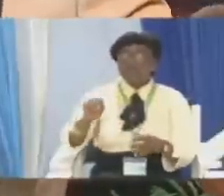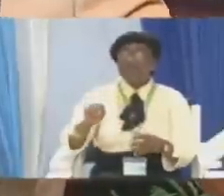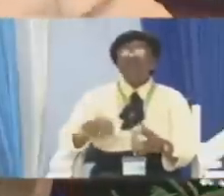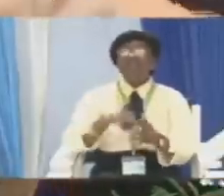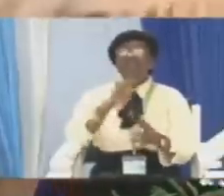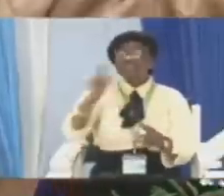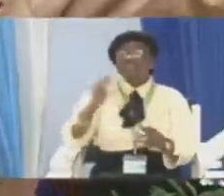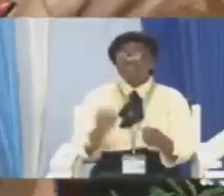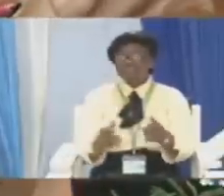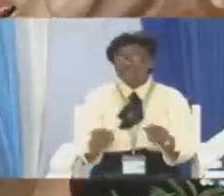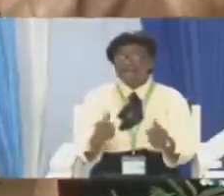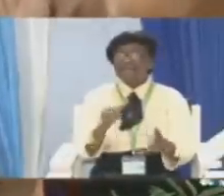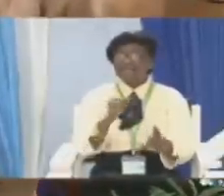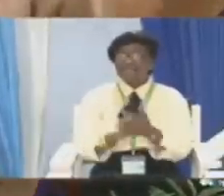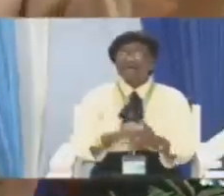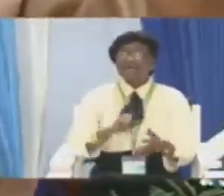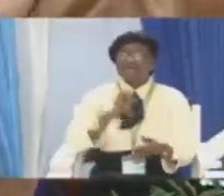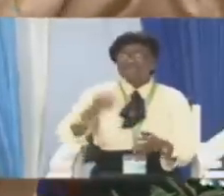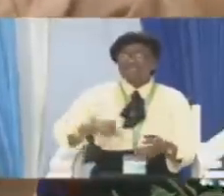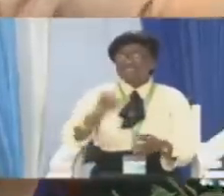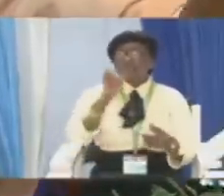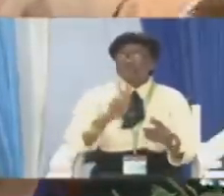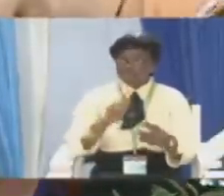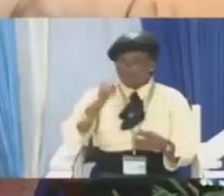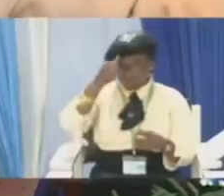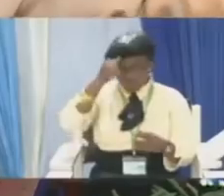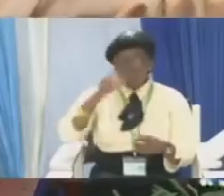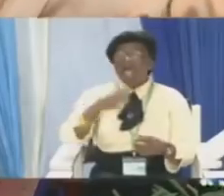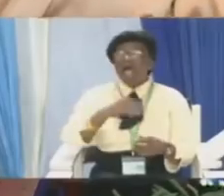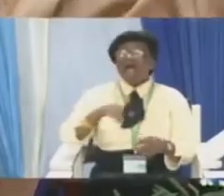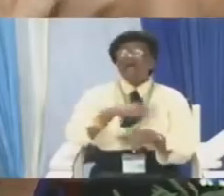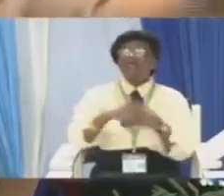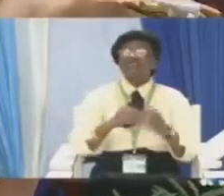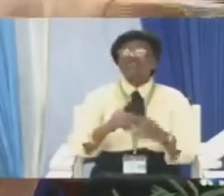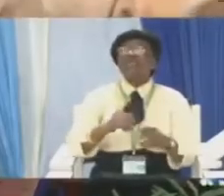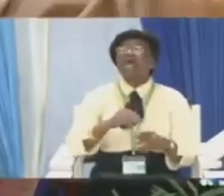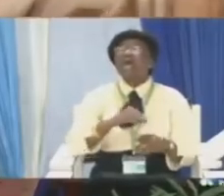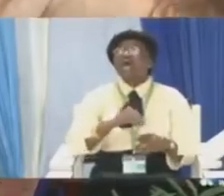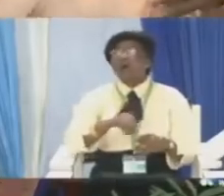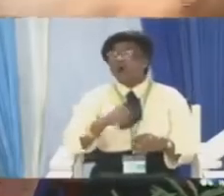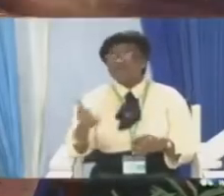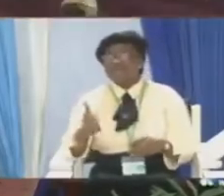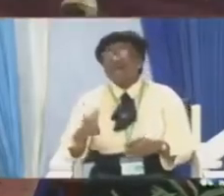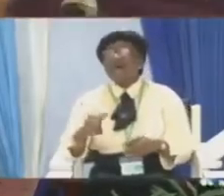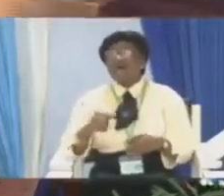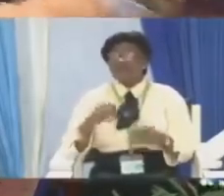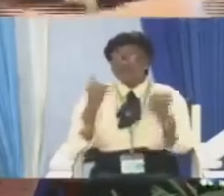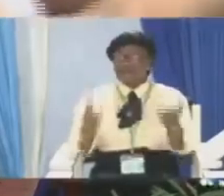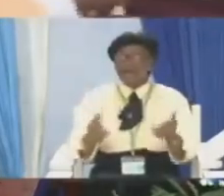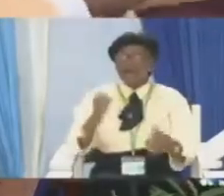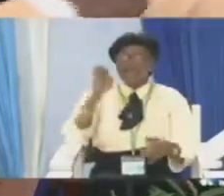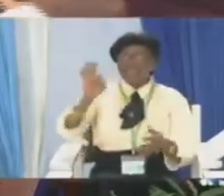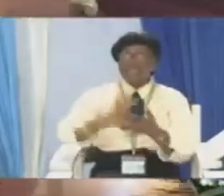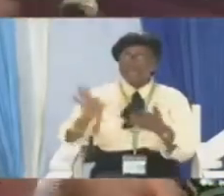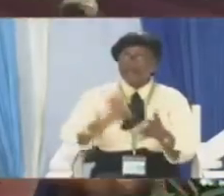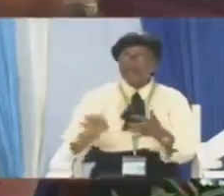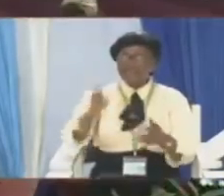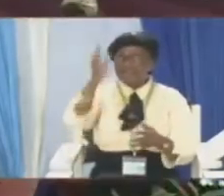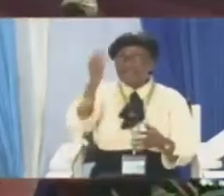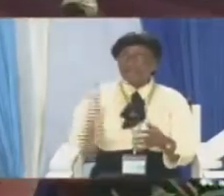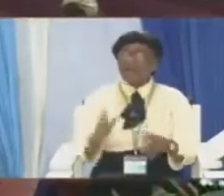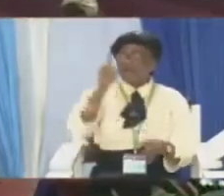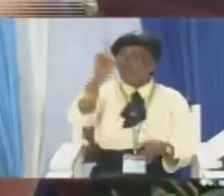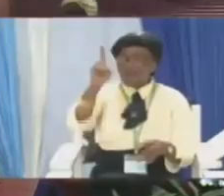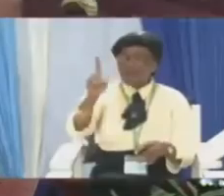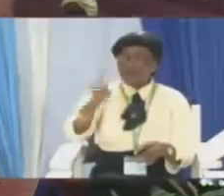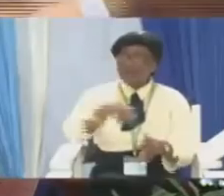yet remaineth, all the borders of the Philistines and all Geshuri. Now, he counted by one. When